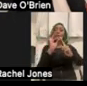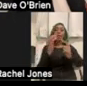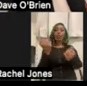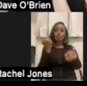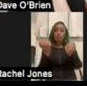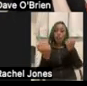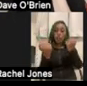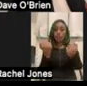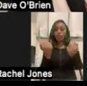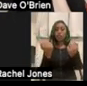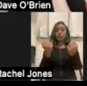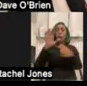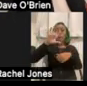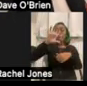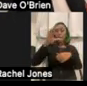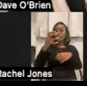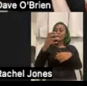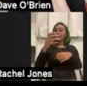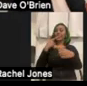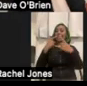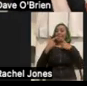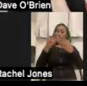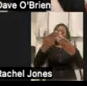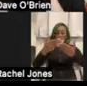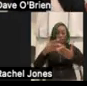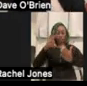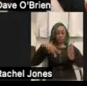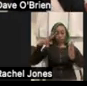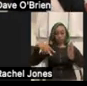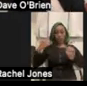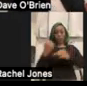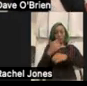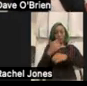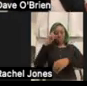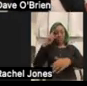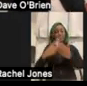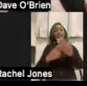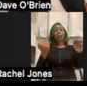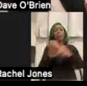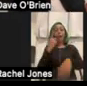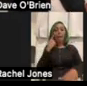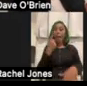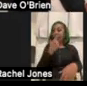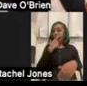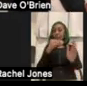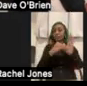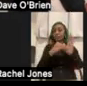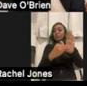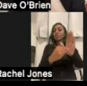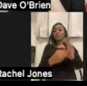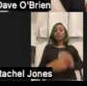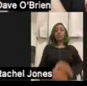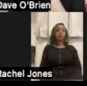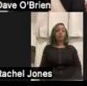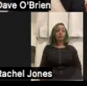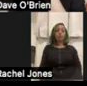what's called a body of country of origin information to make those kind of decisions and to kind of evidence those decisions. And